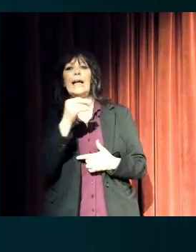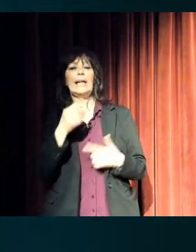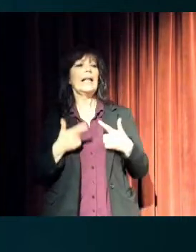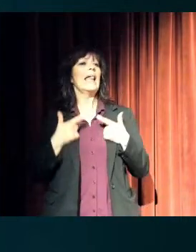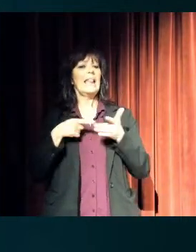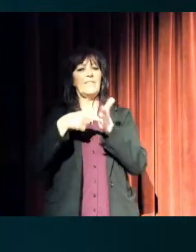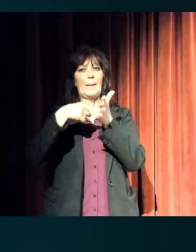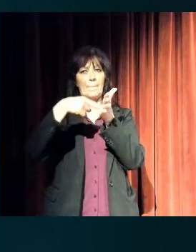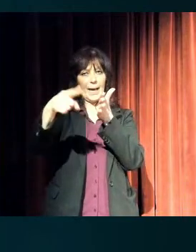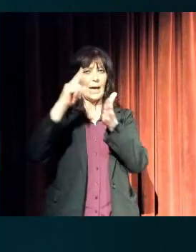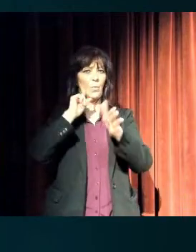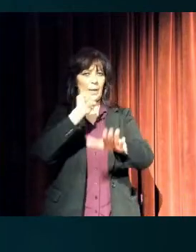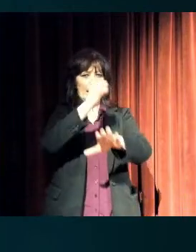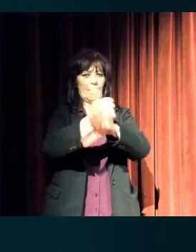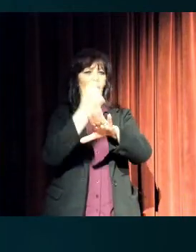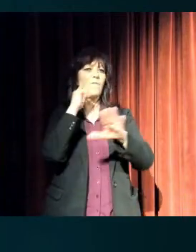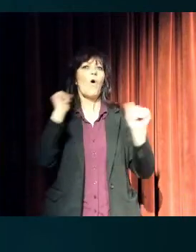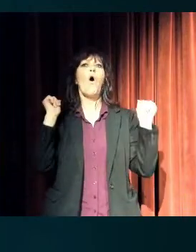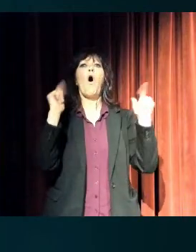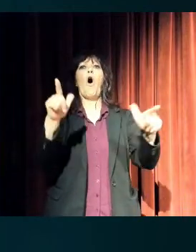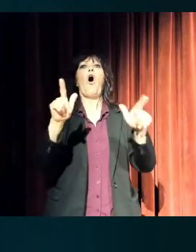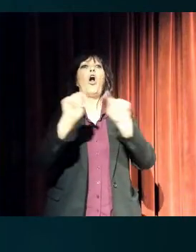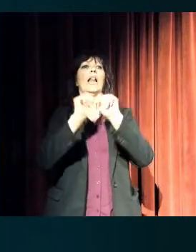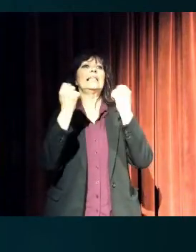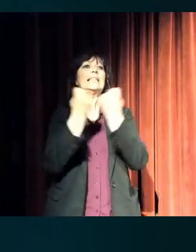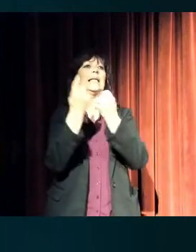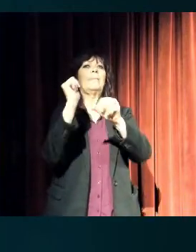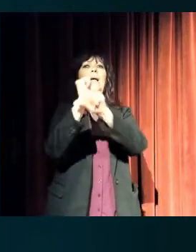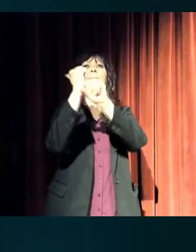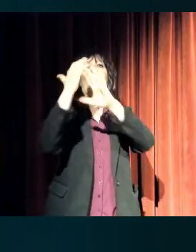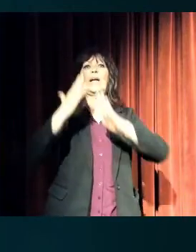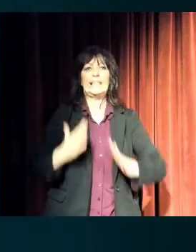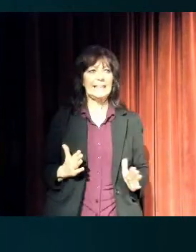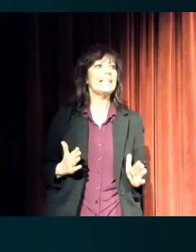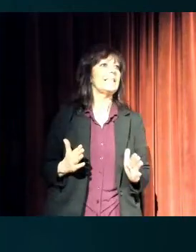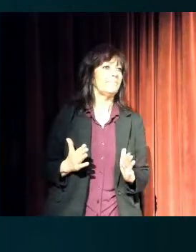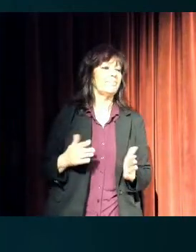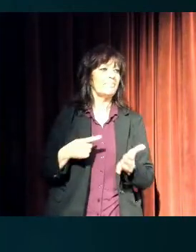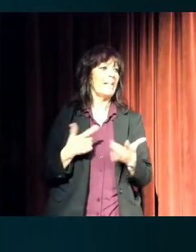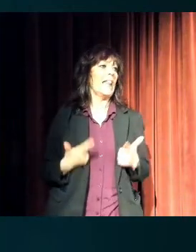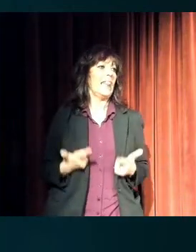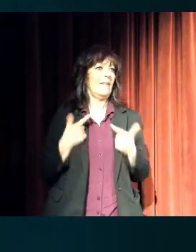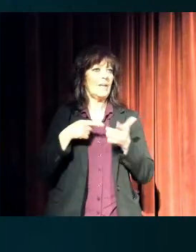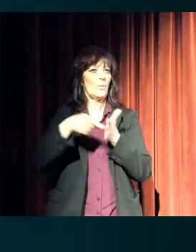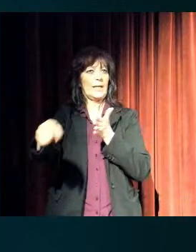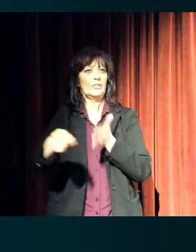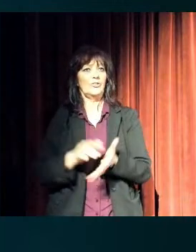wage standards will be implemented for all team employees.